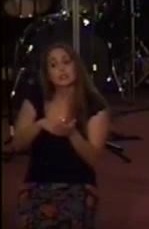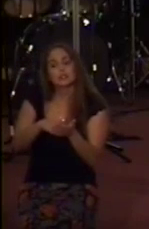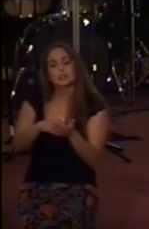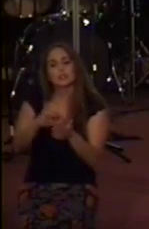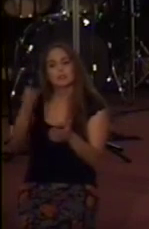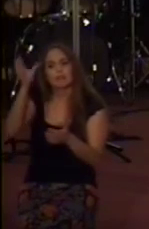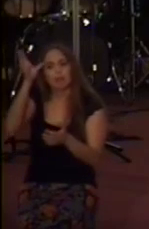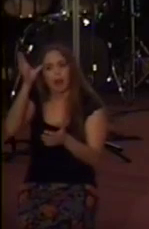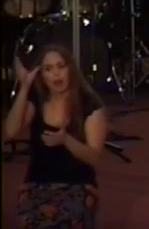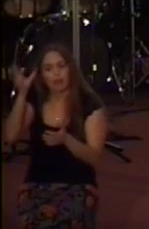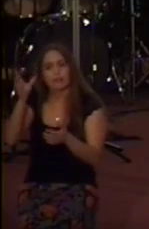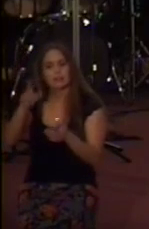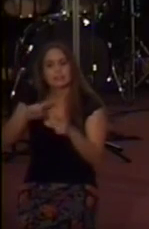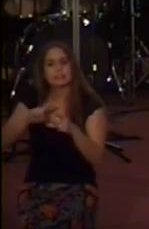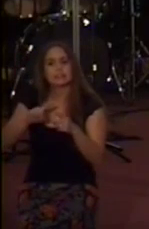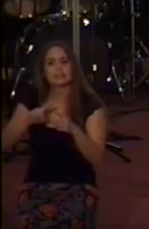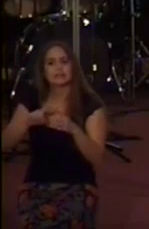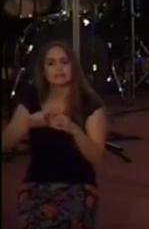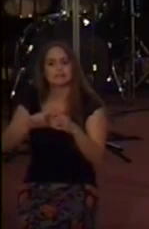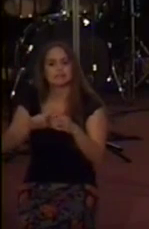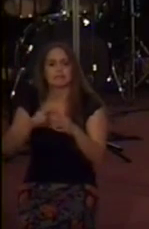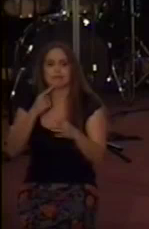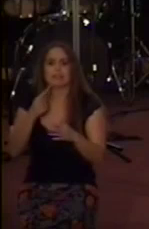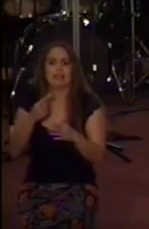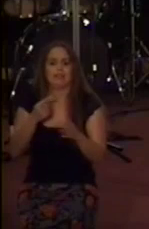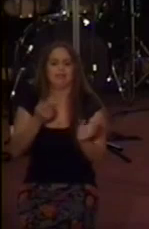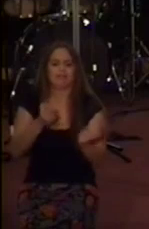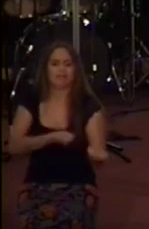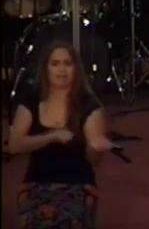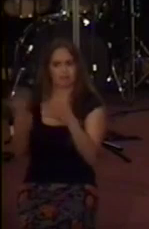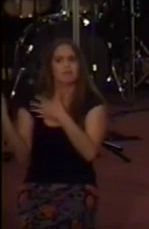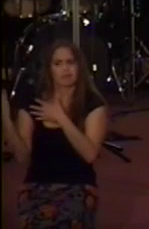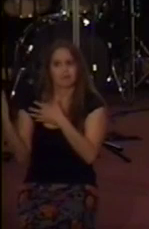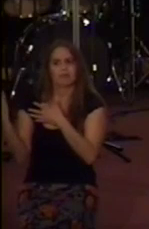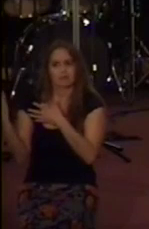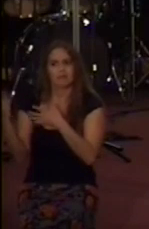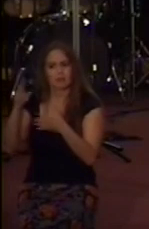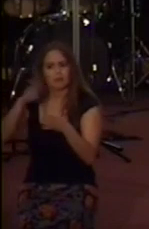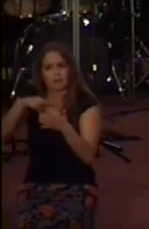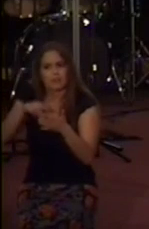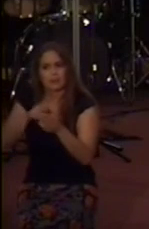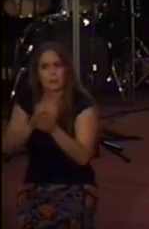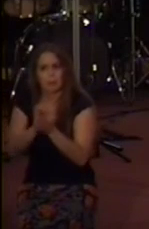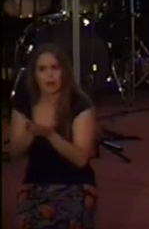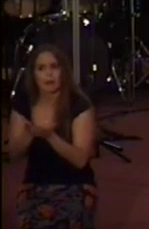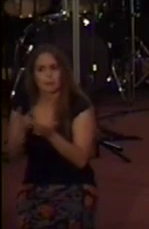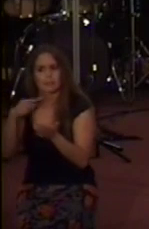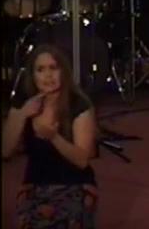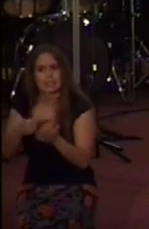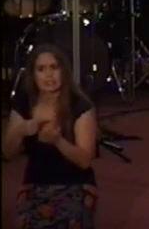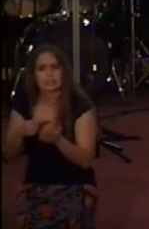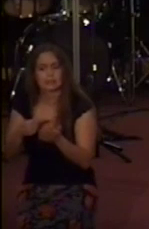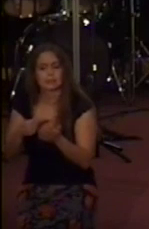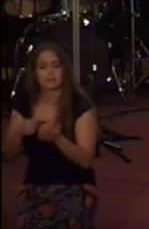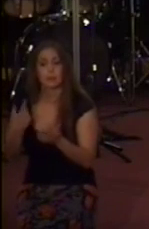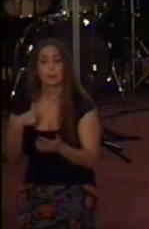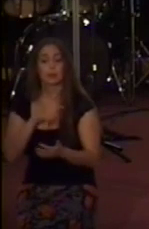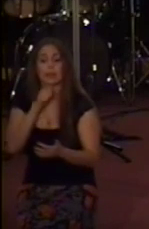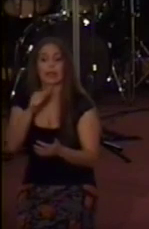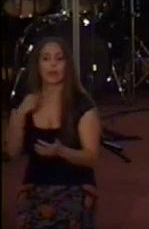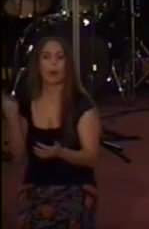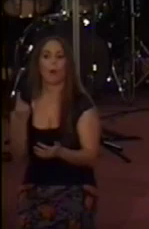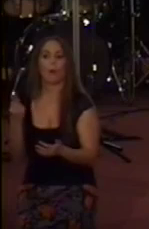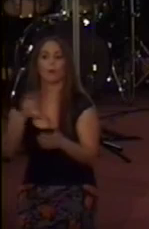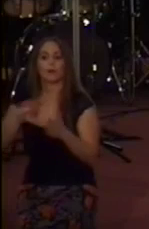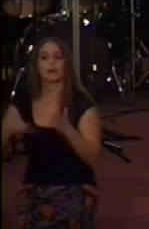creeds. Let's just go back to the Bible and see what the Bible says. We're not the only Christians, but we are